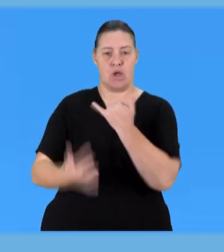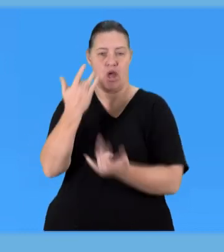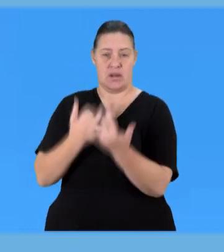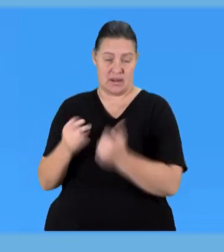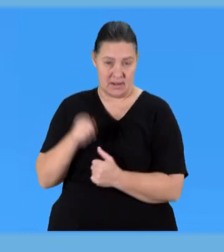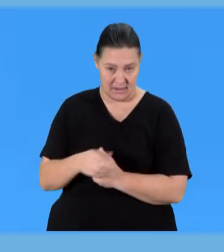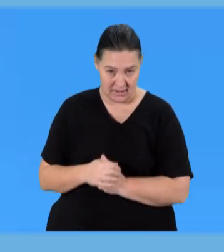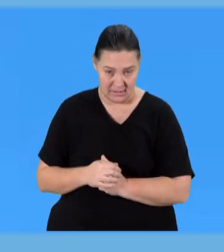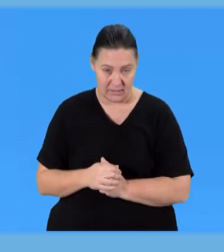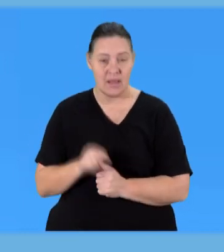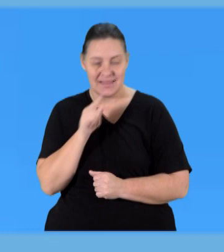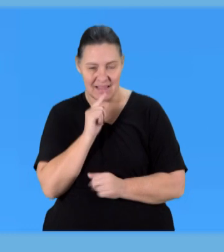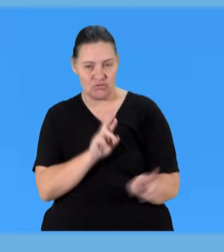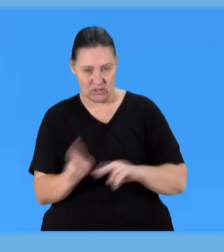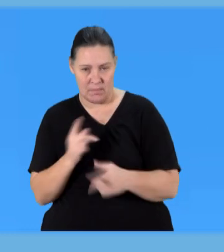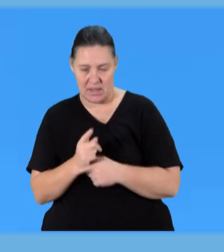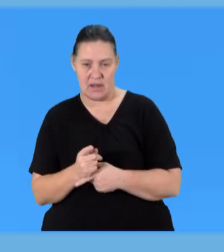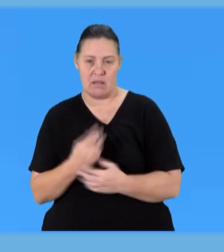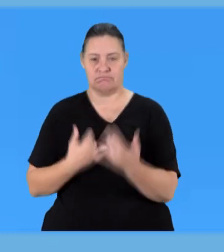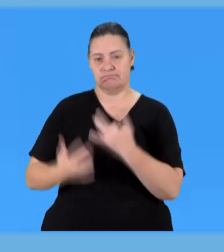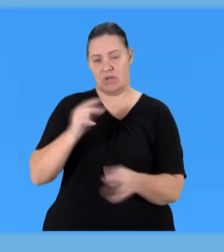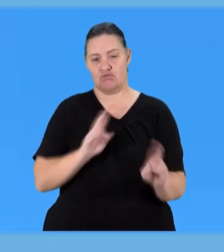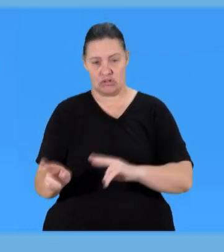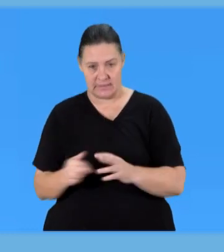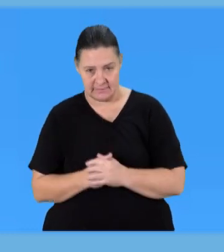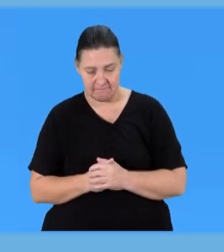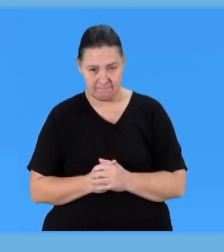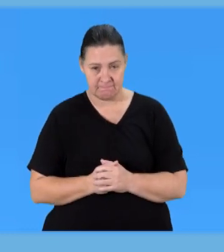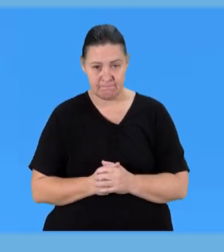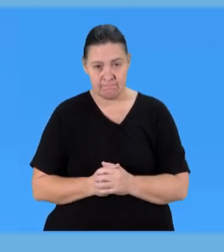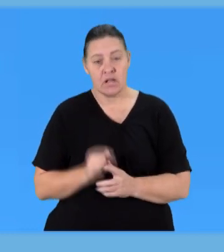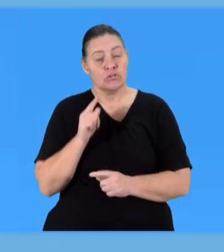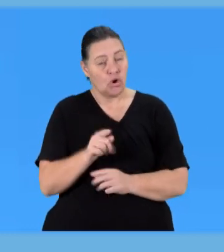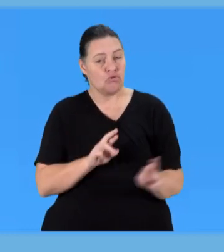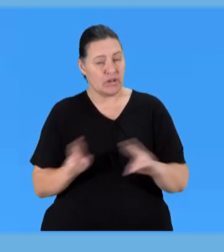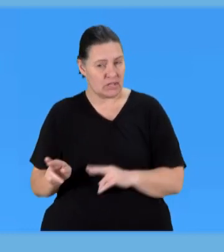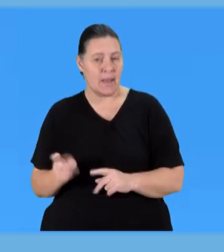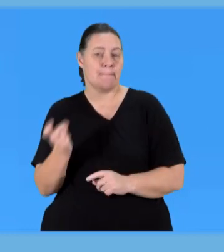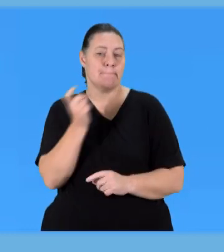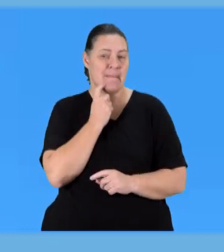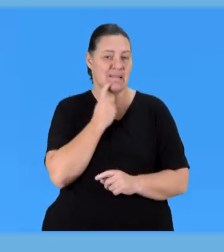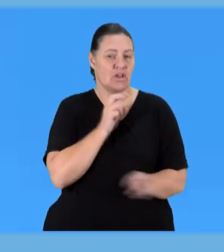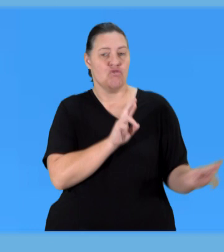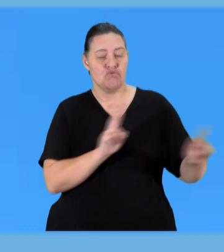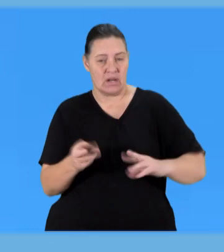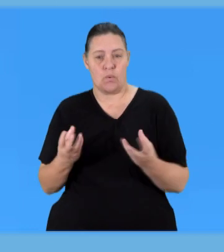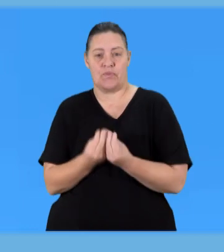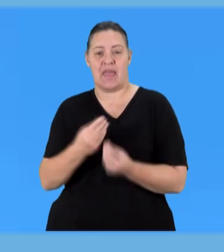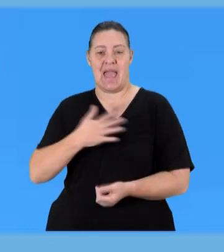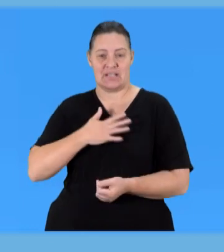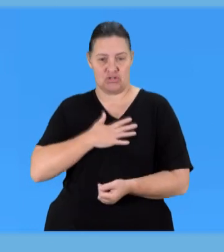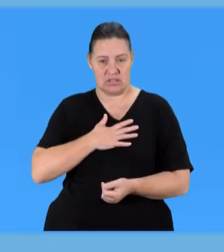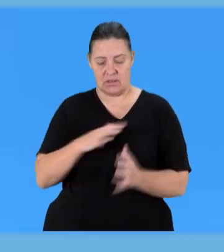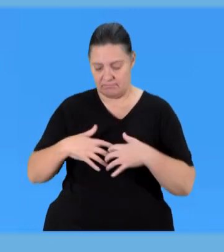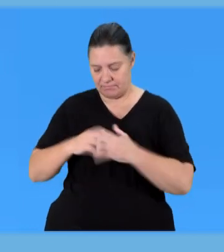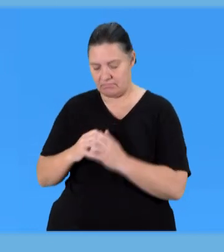the presence of oxygen, that reaction is known as a combustion reaction. So during this reaction, metals react with